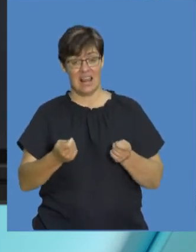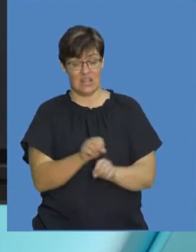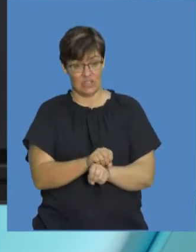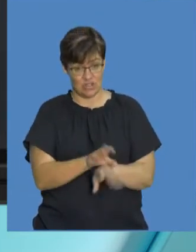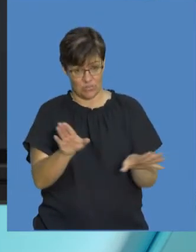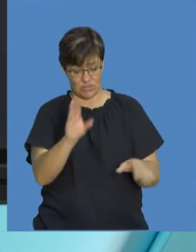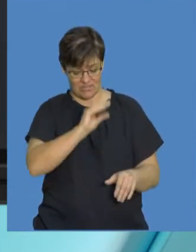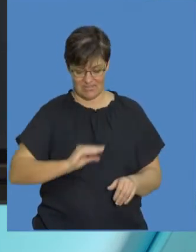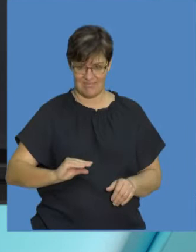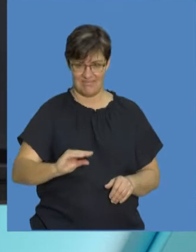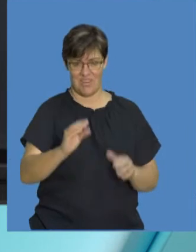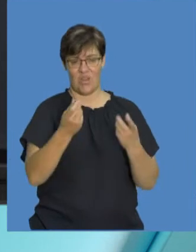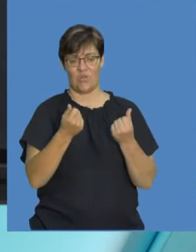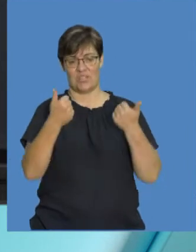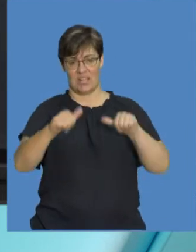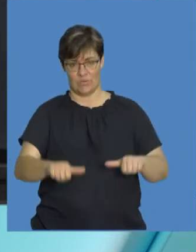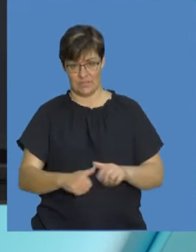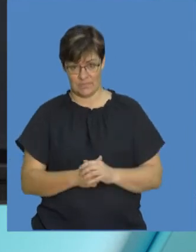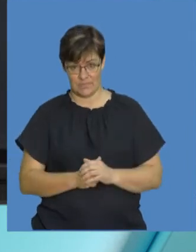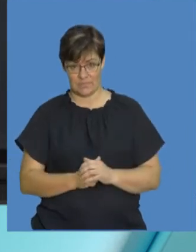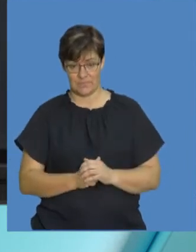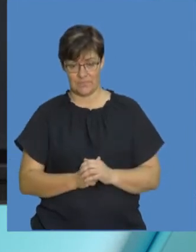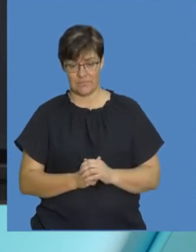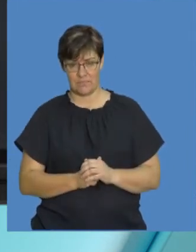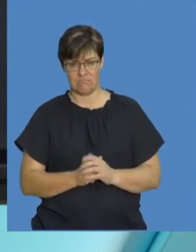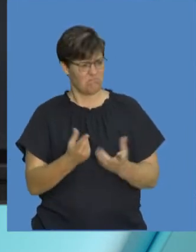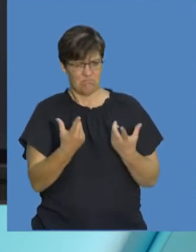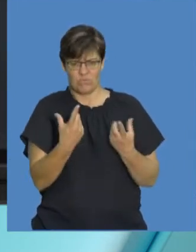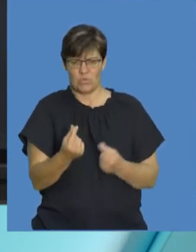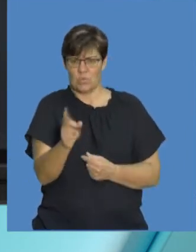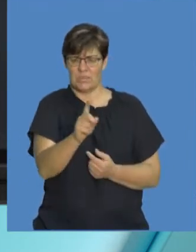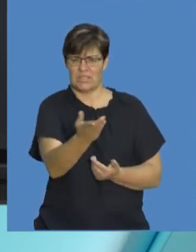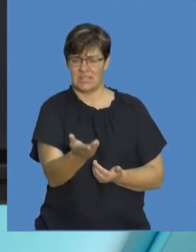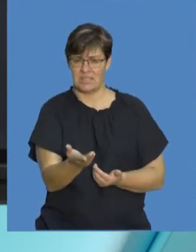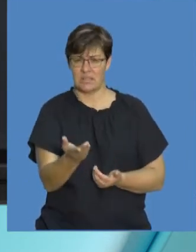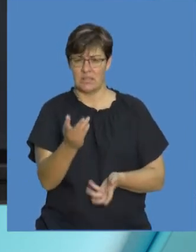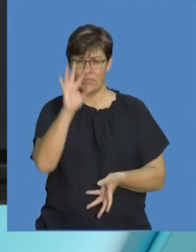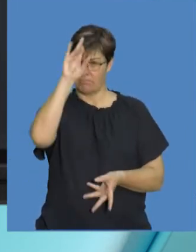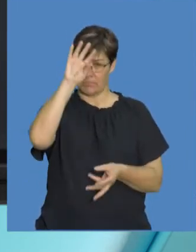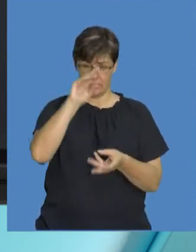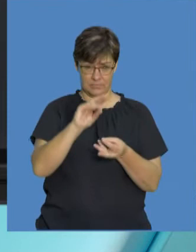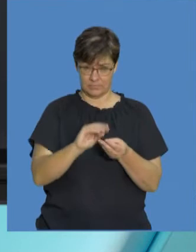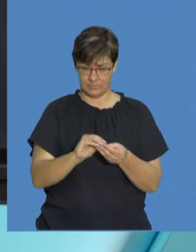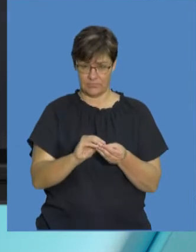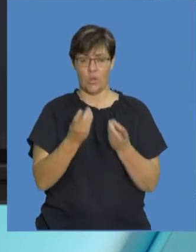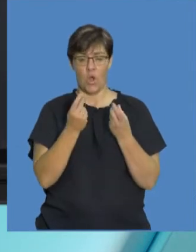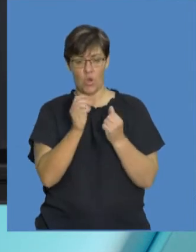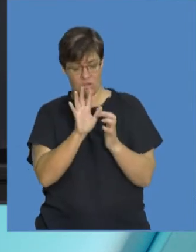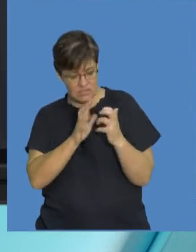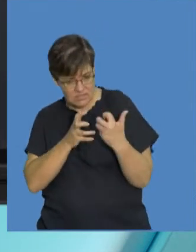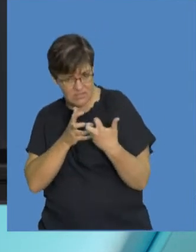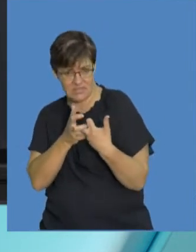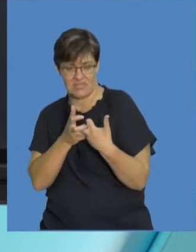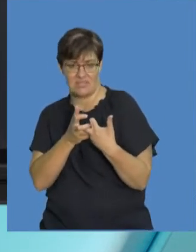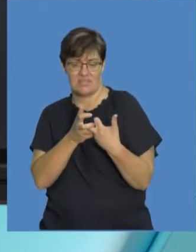selling and distribution cost account. So in this way, what have you done? you have accumulated all